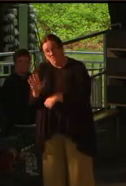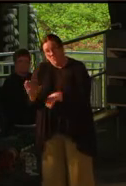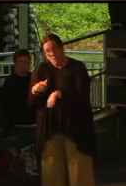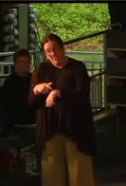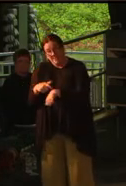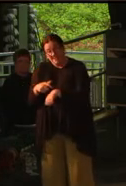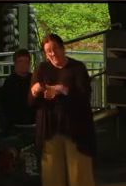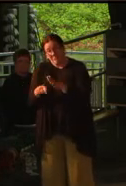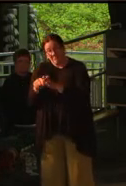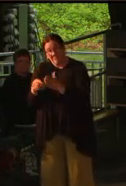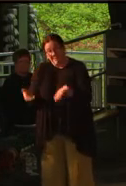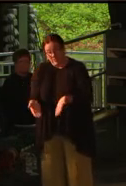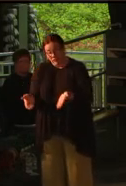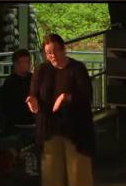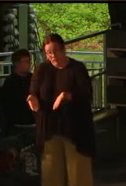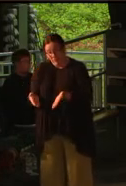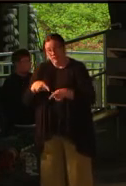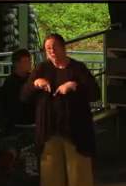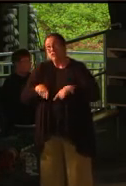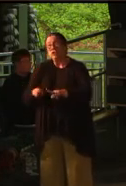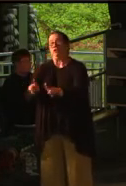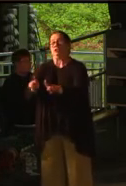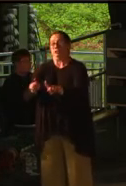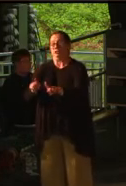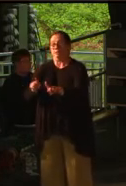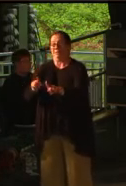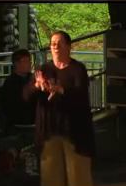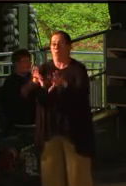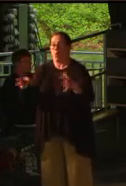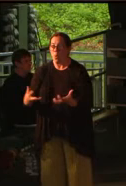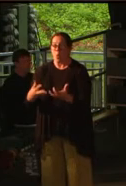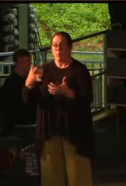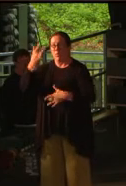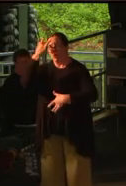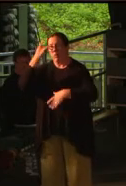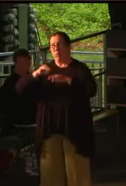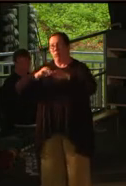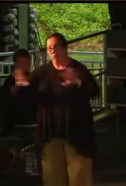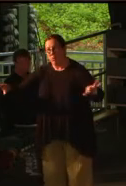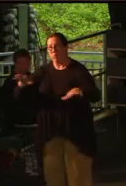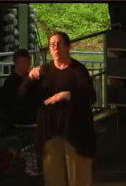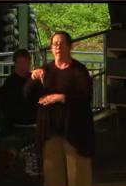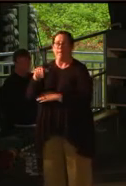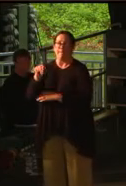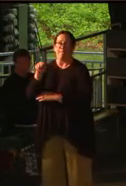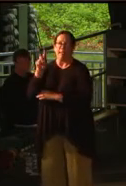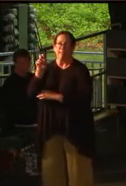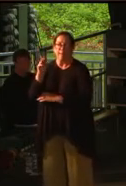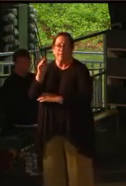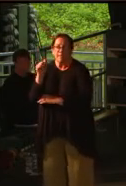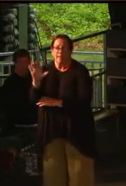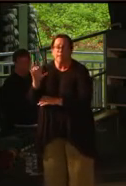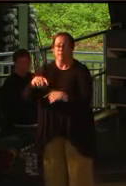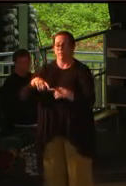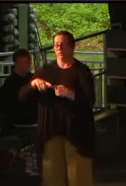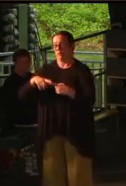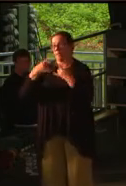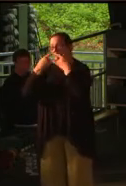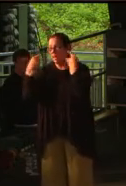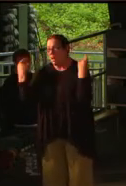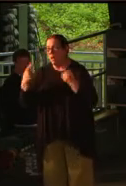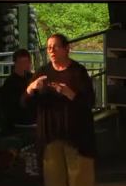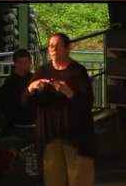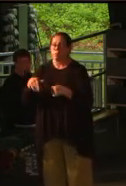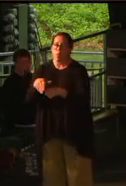Bristol Community College navigating a pandemic. Masks, COVID